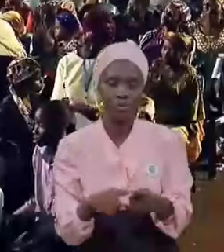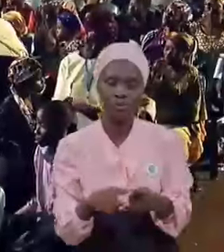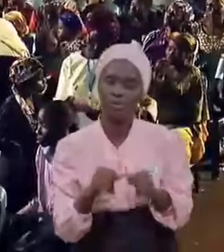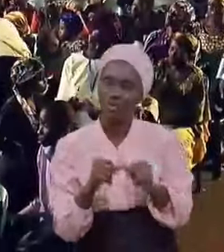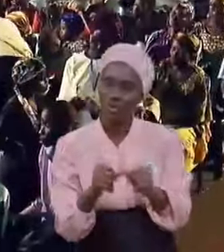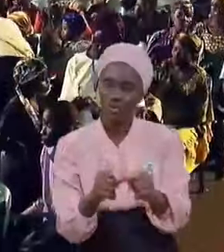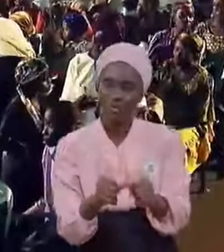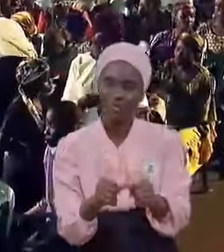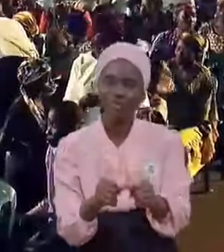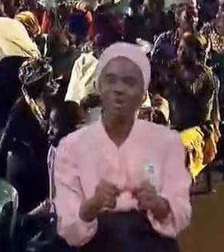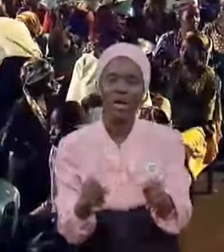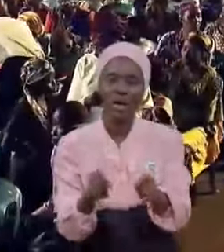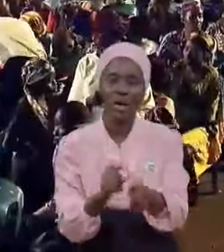Christian.